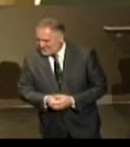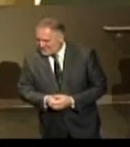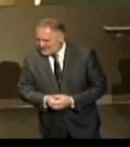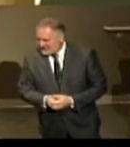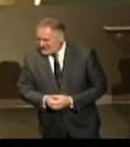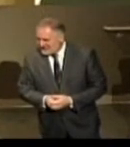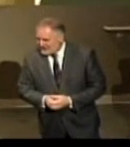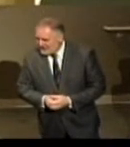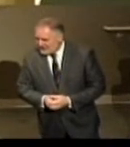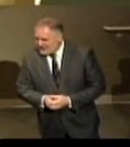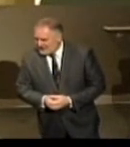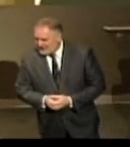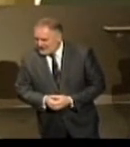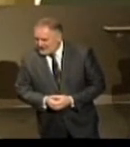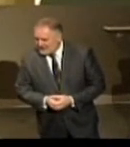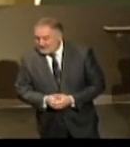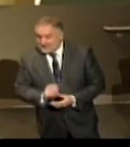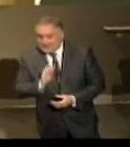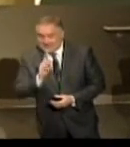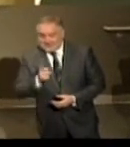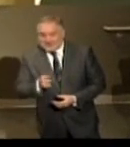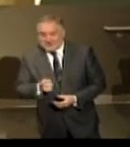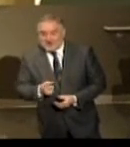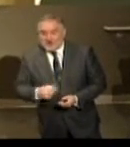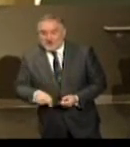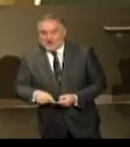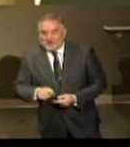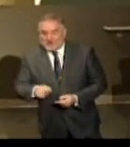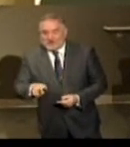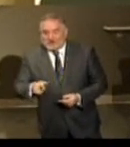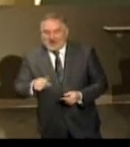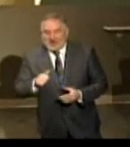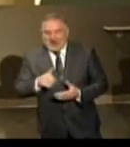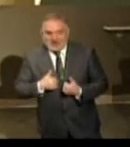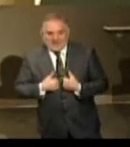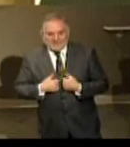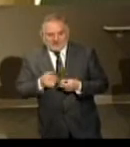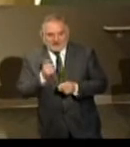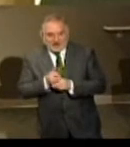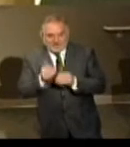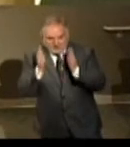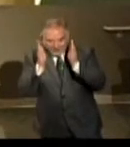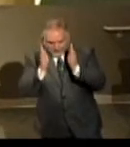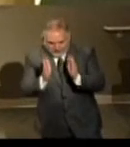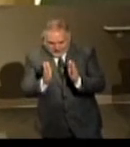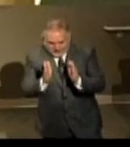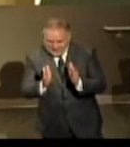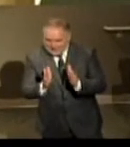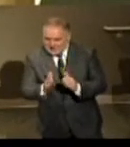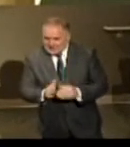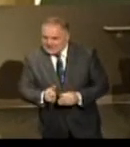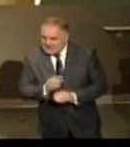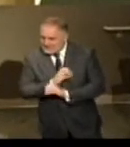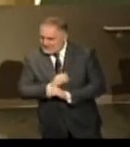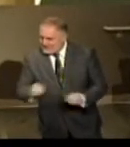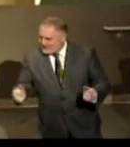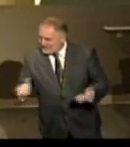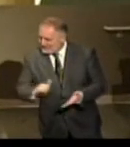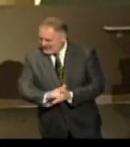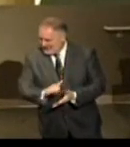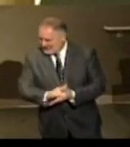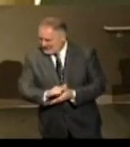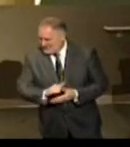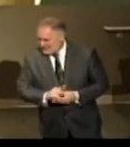Come on. Is that not true? When you get the right focus of who God is, what in the world is impossible? And there's